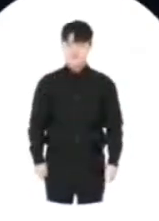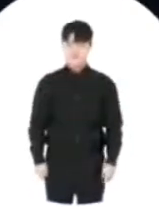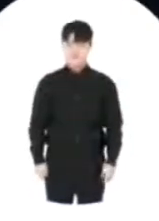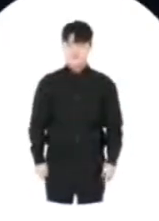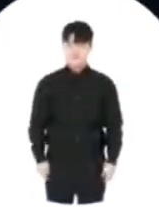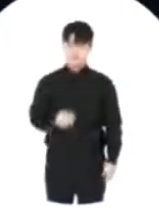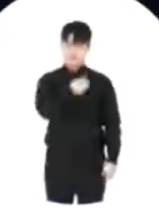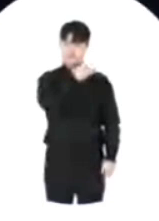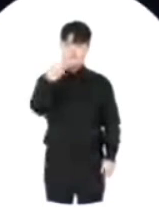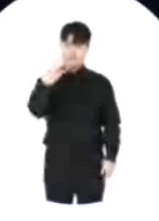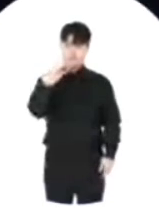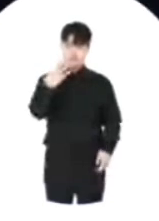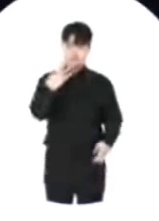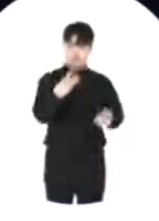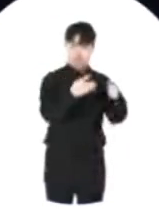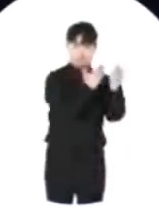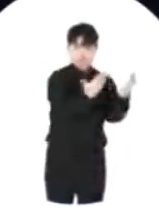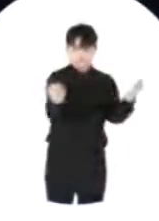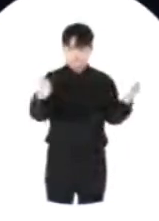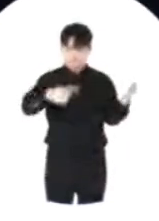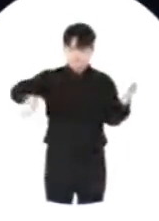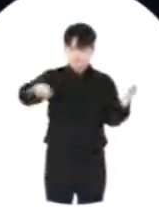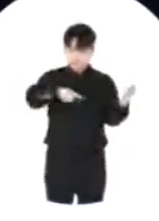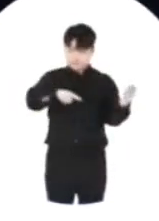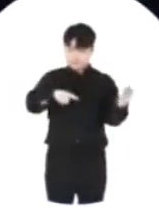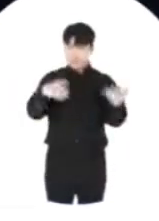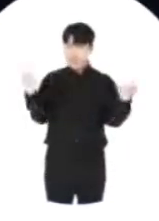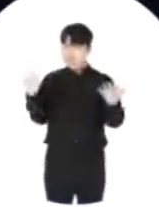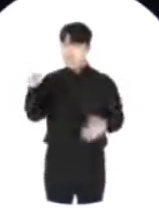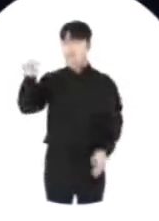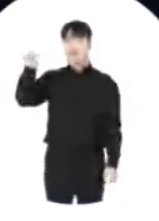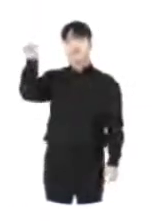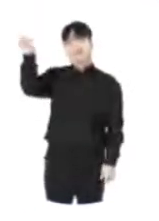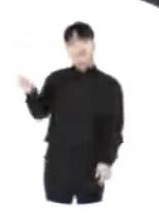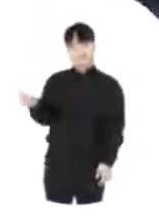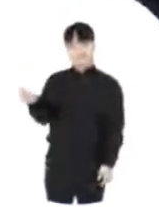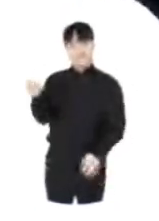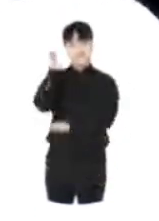product lineup is as diverse as our consumers. Here's Adam to tell us more.